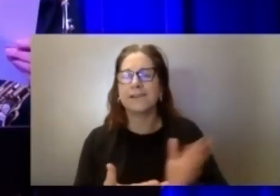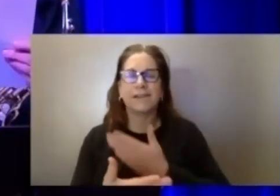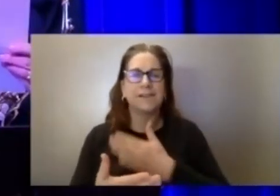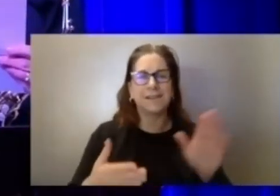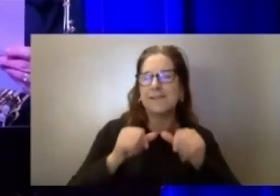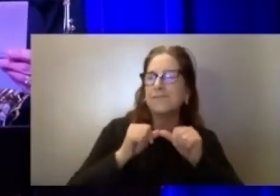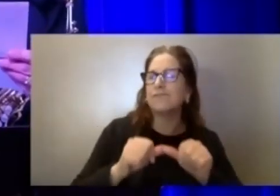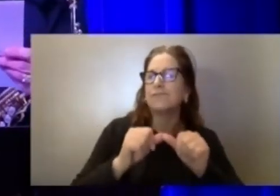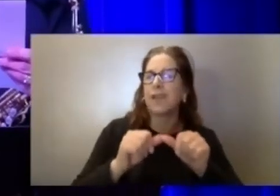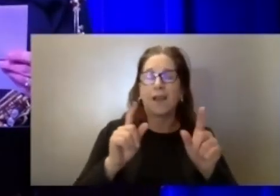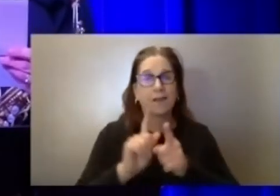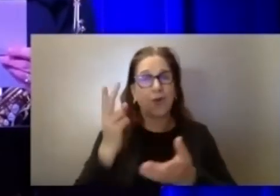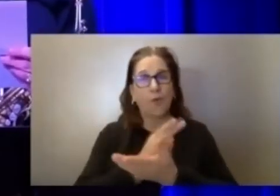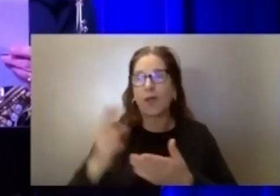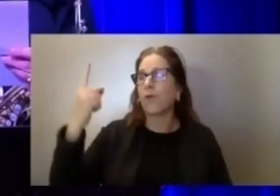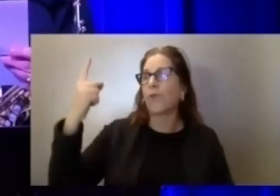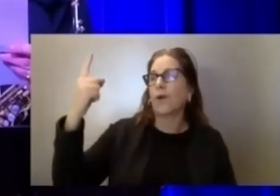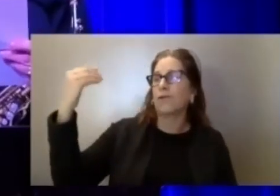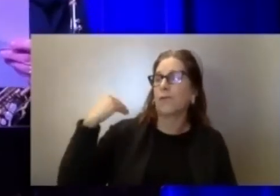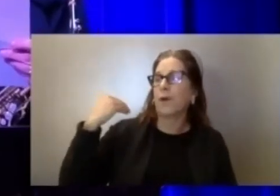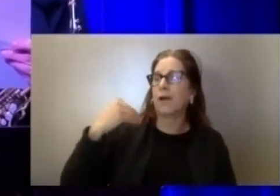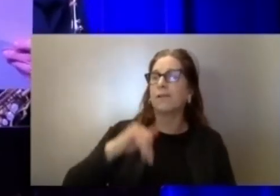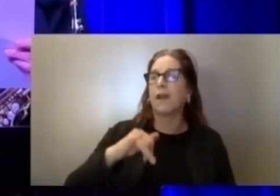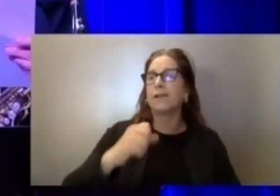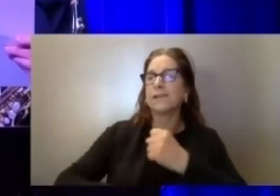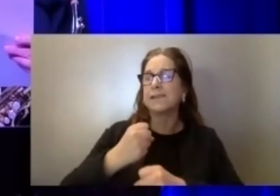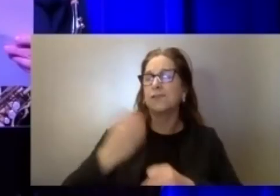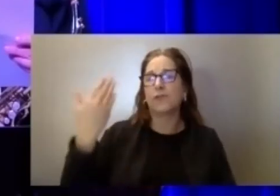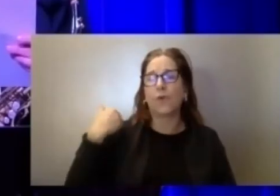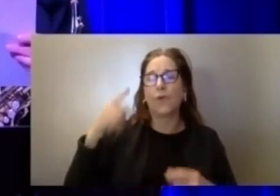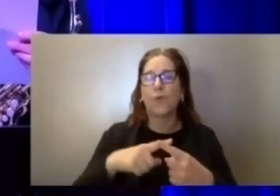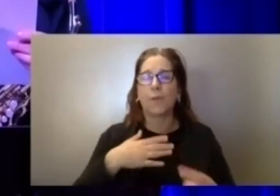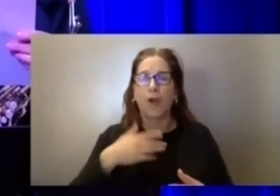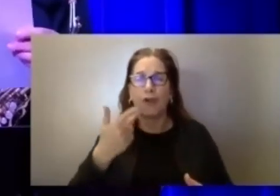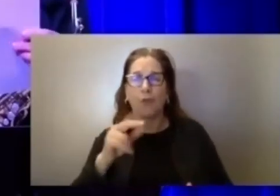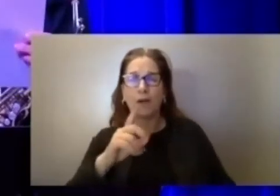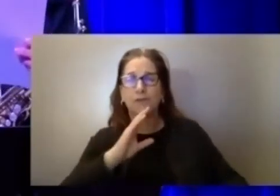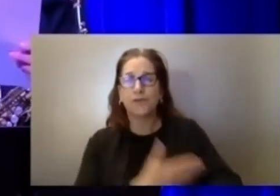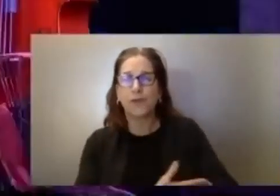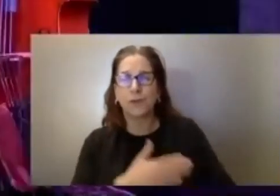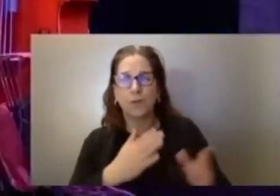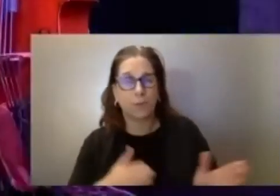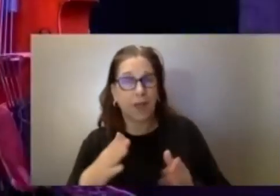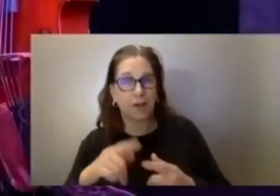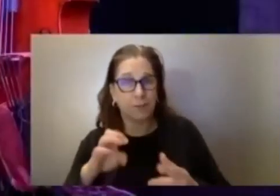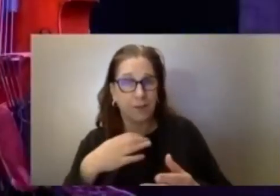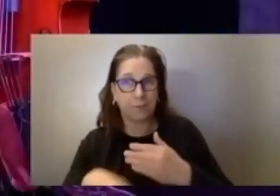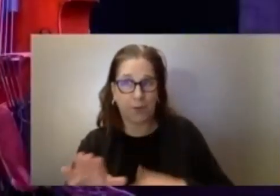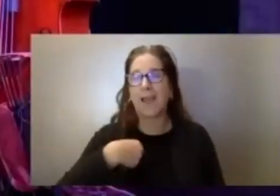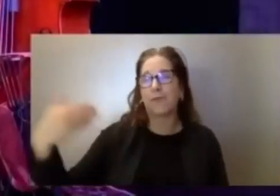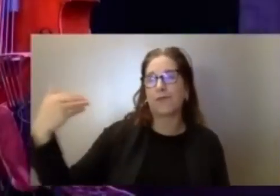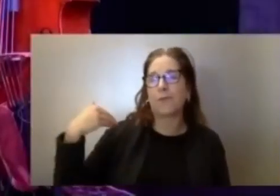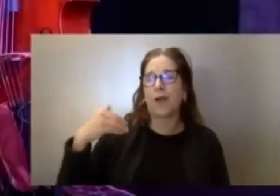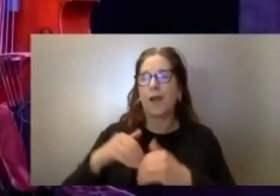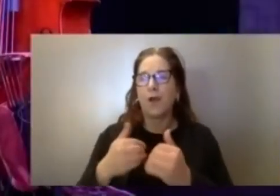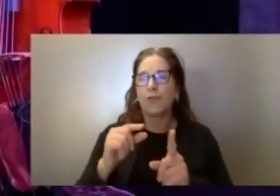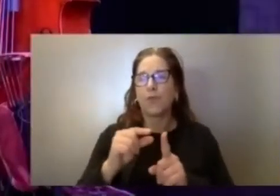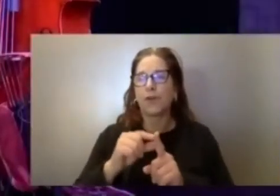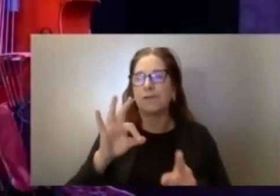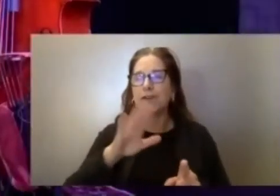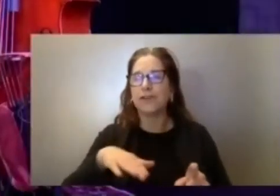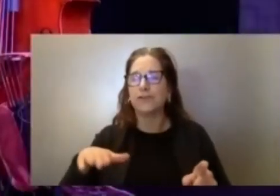those years ago when my granddaughter was preparing to be born. I am reminded how the words of the Chilean poet